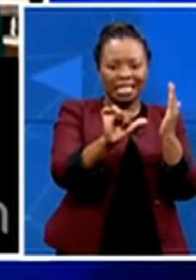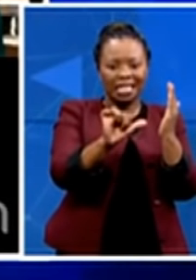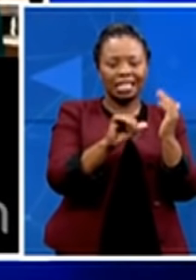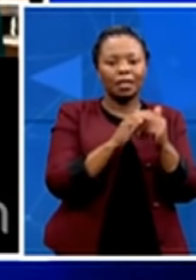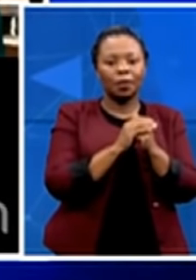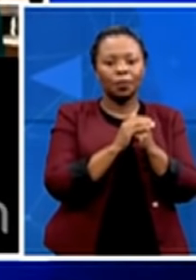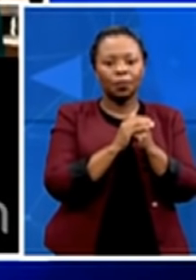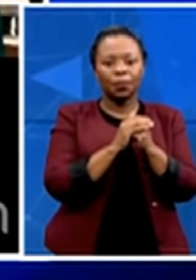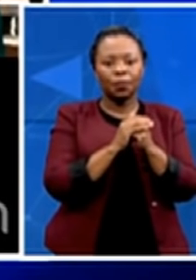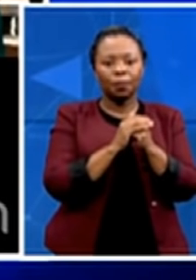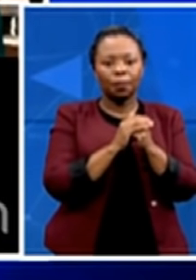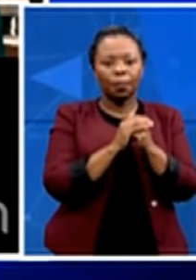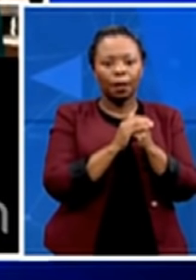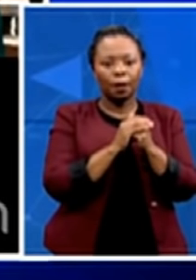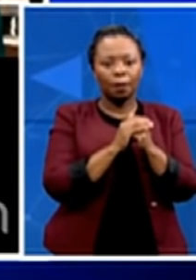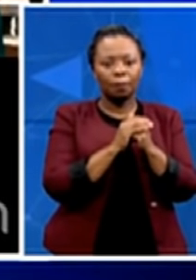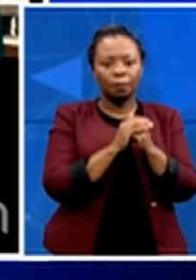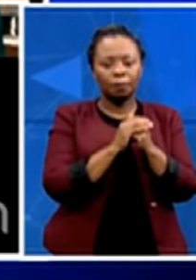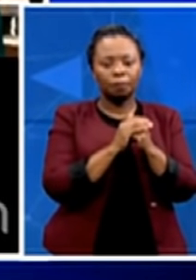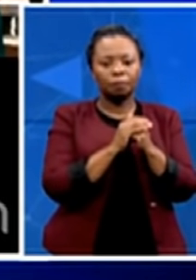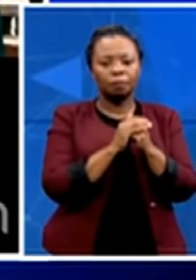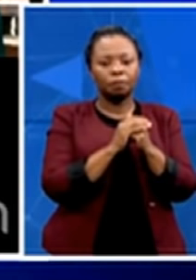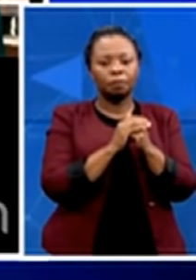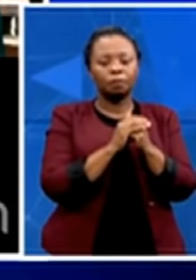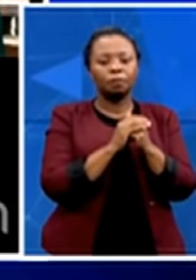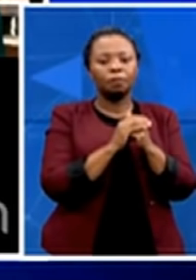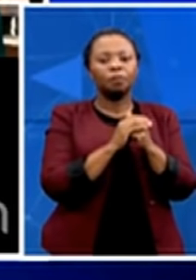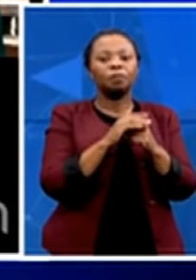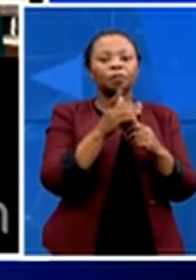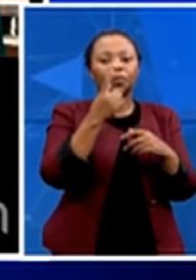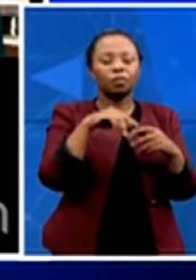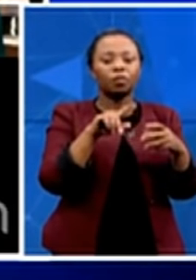We also do invoke Sections 9, 10,